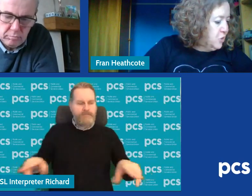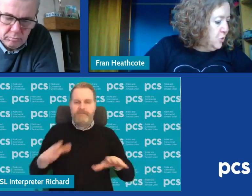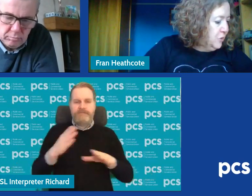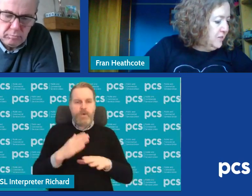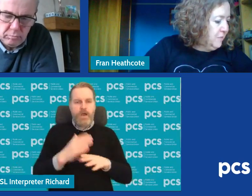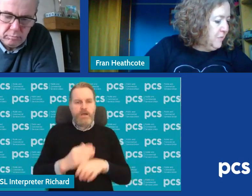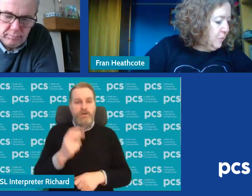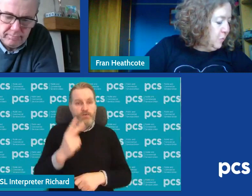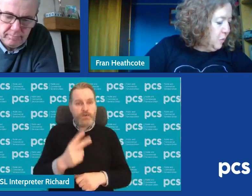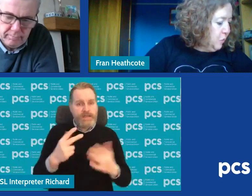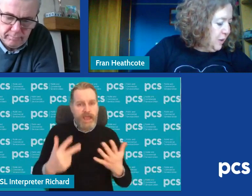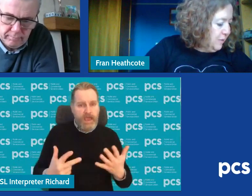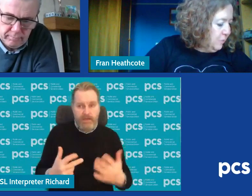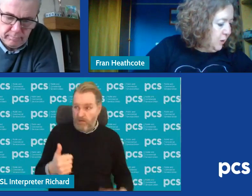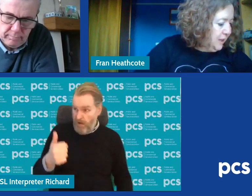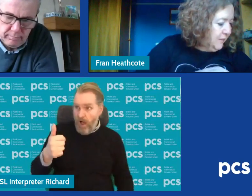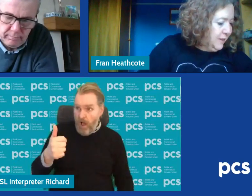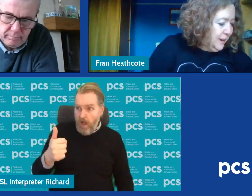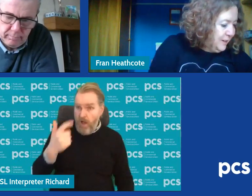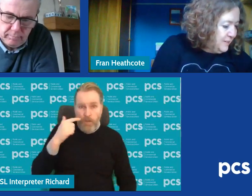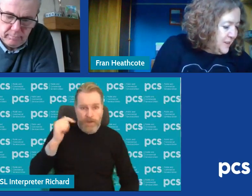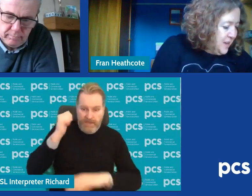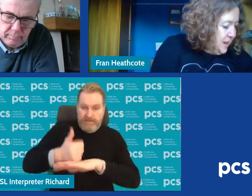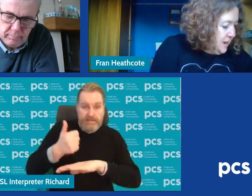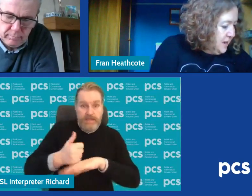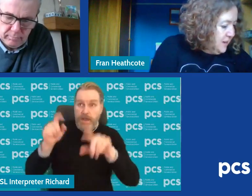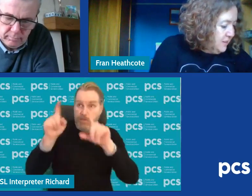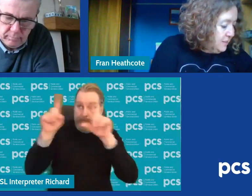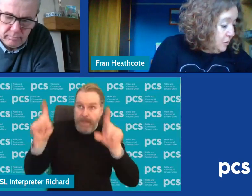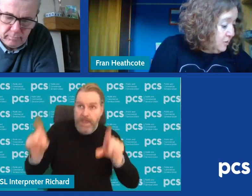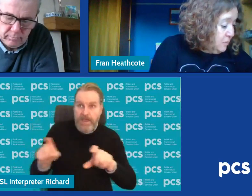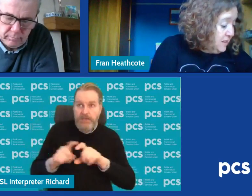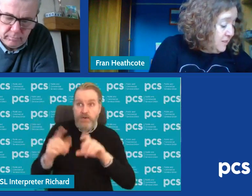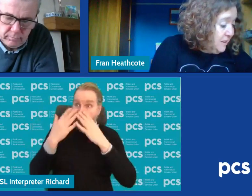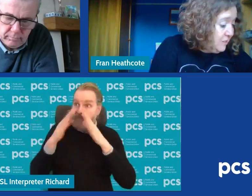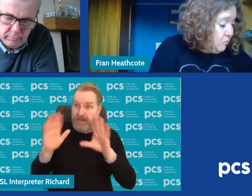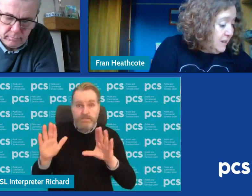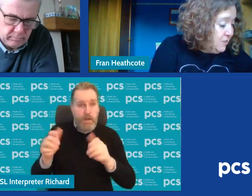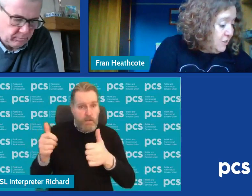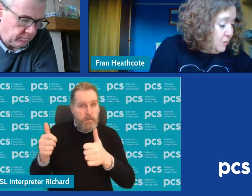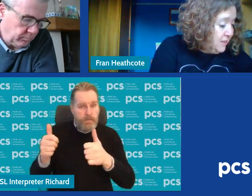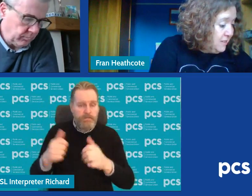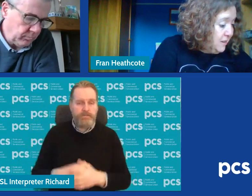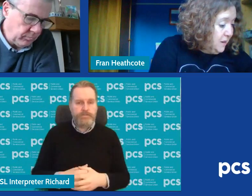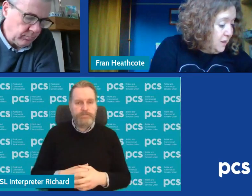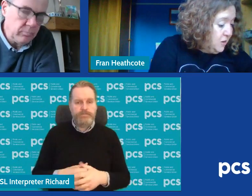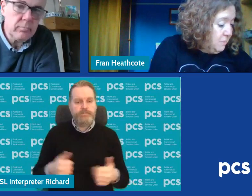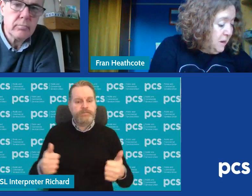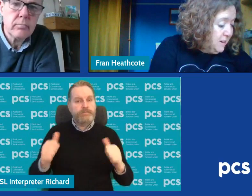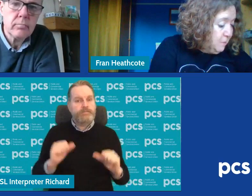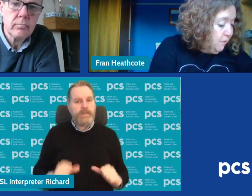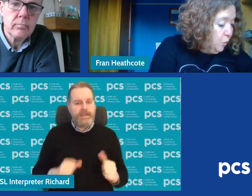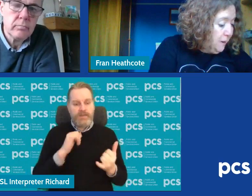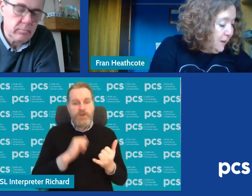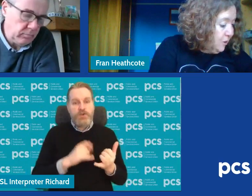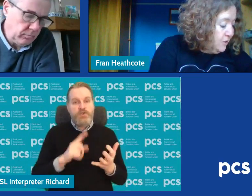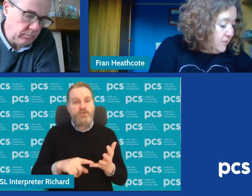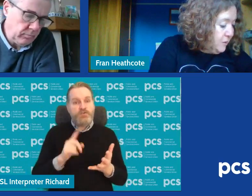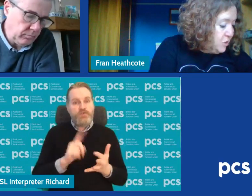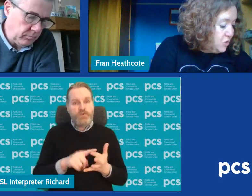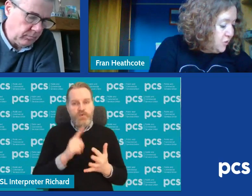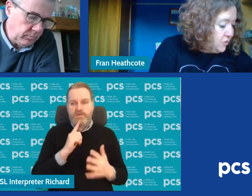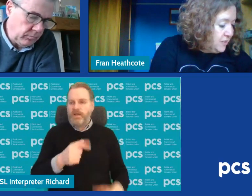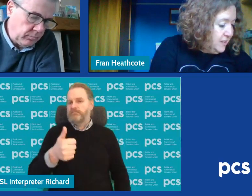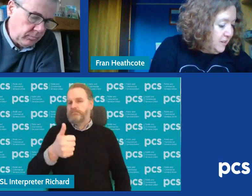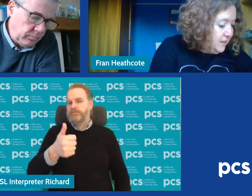and I'm sure there's something we can have in hand. Sue Smith says great to do this immediately before the bank